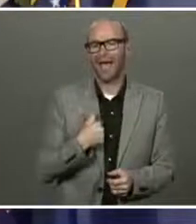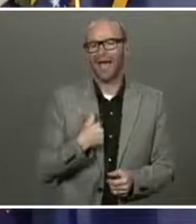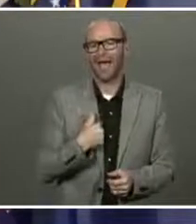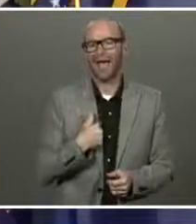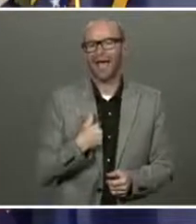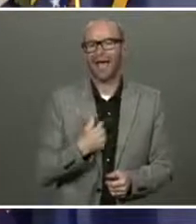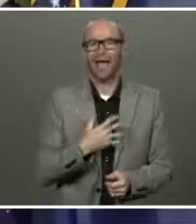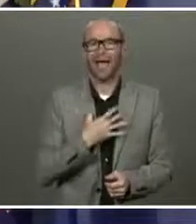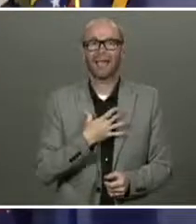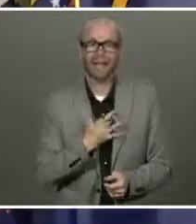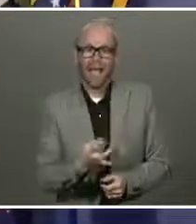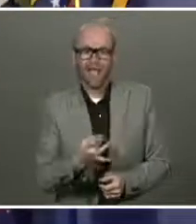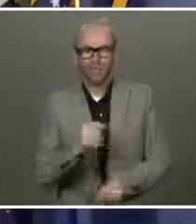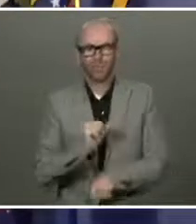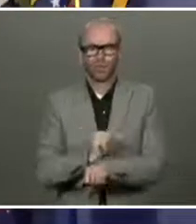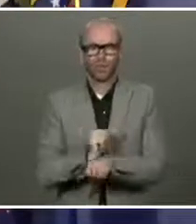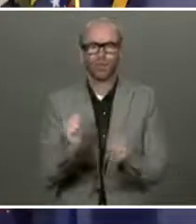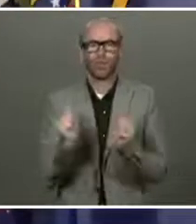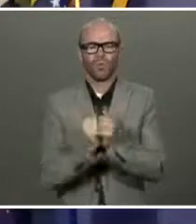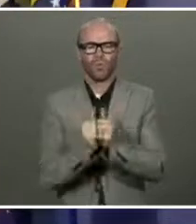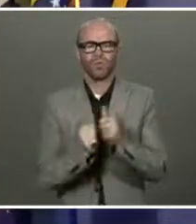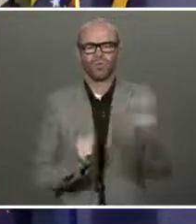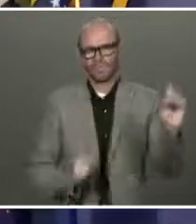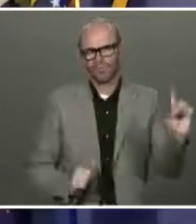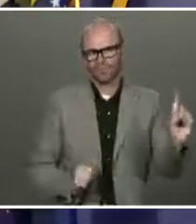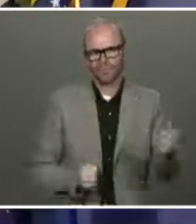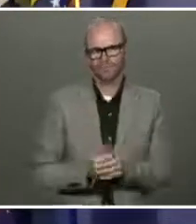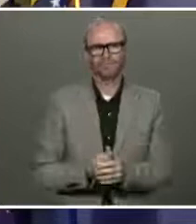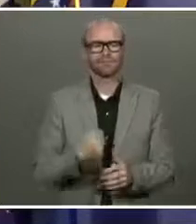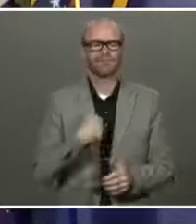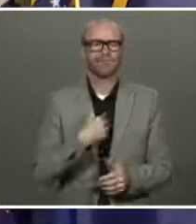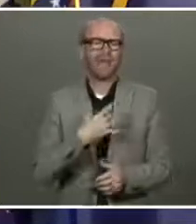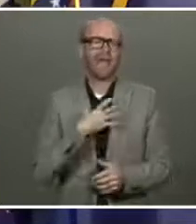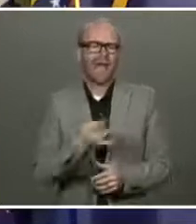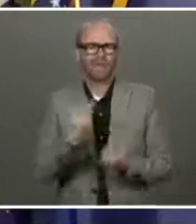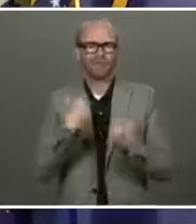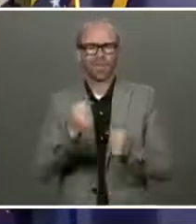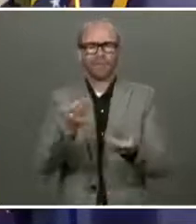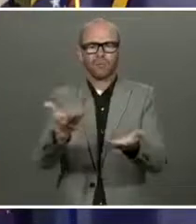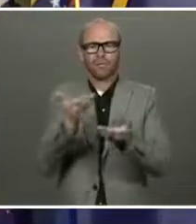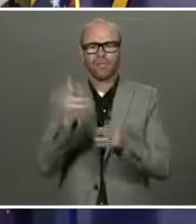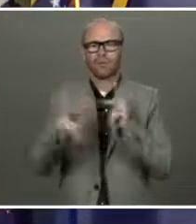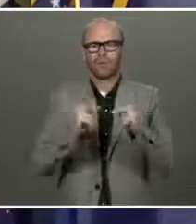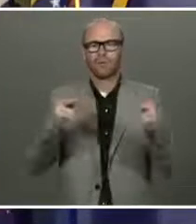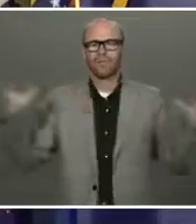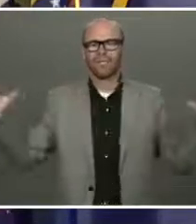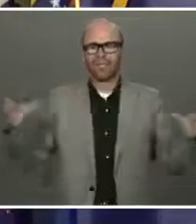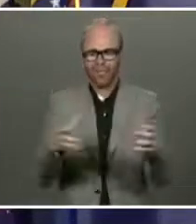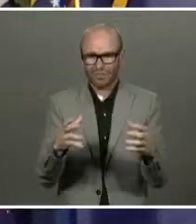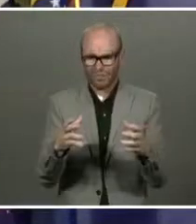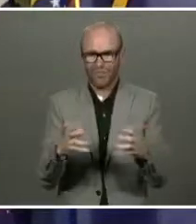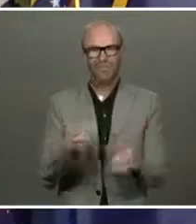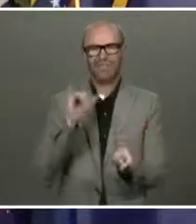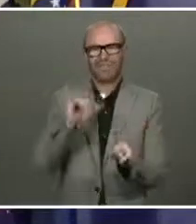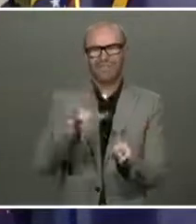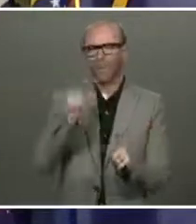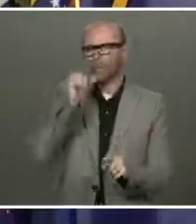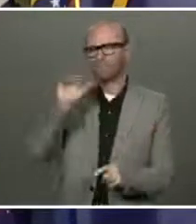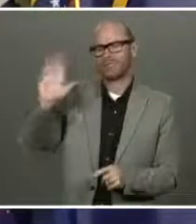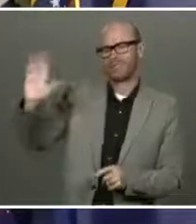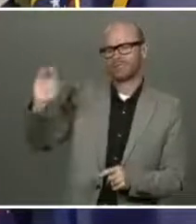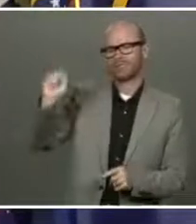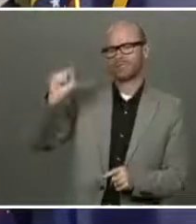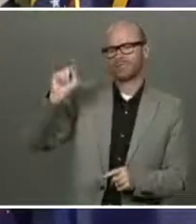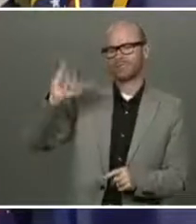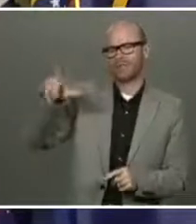I like to work with the other side. I like to kind of bring people together. That certainly was not his style.